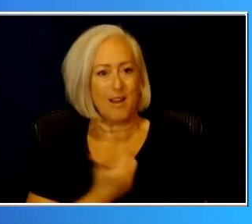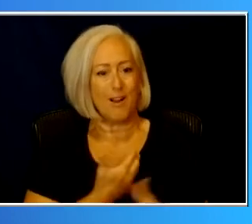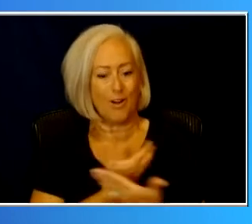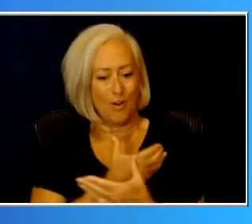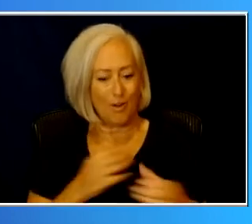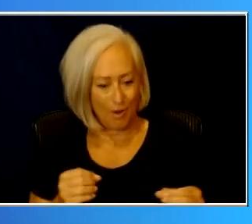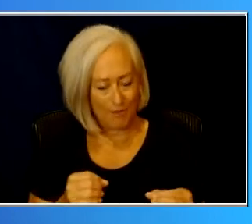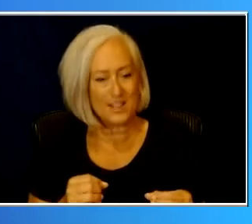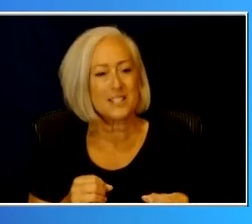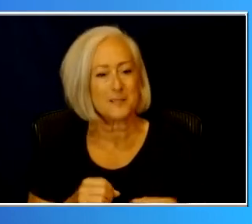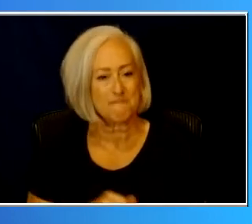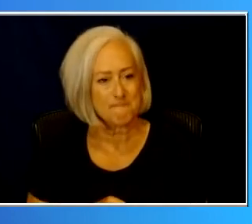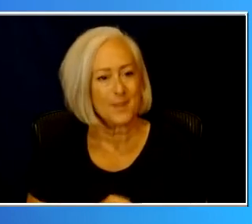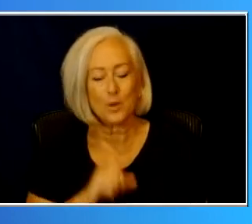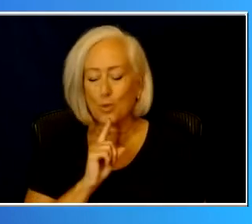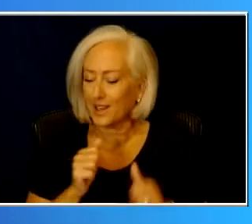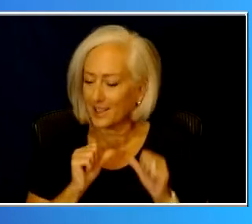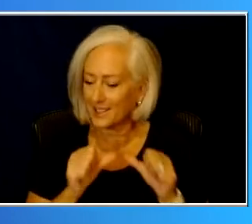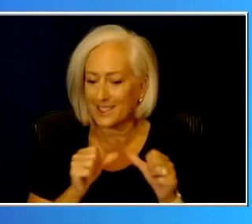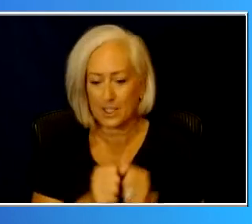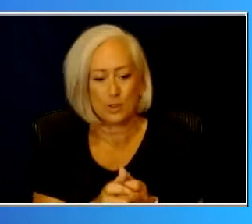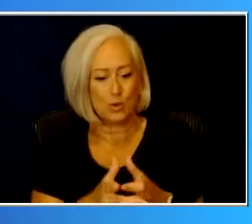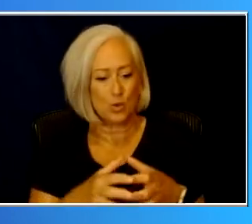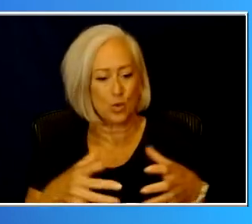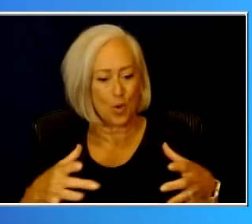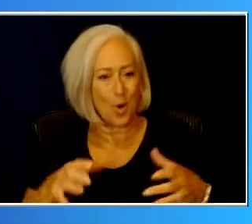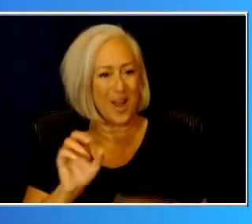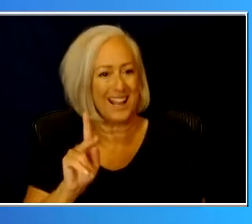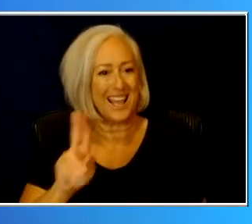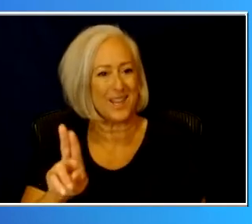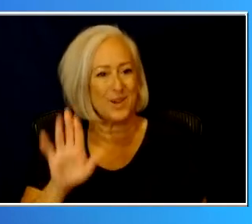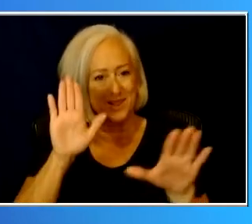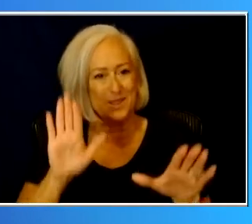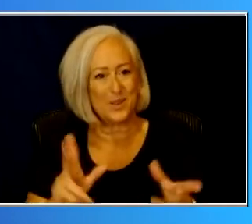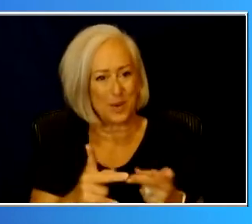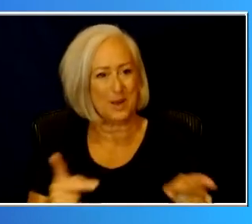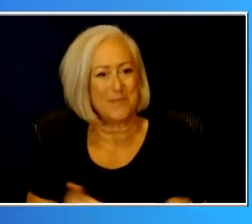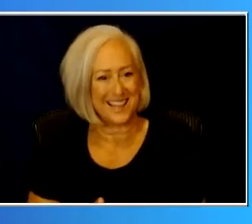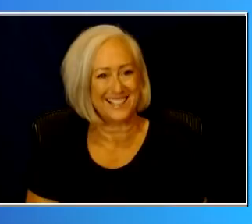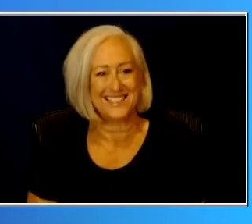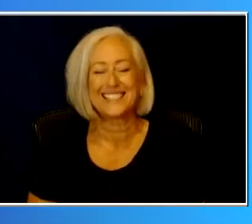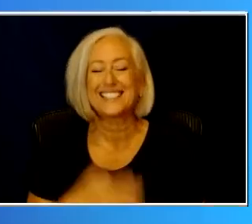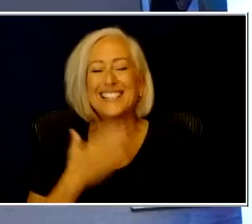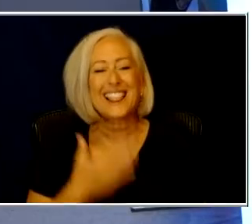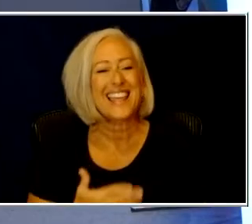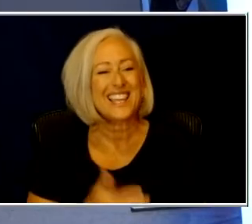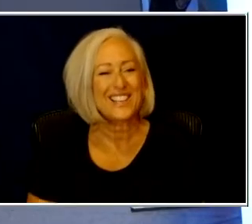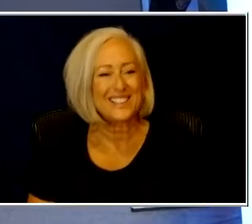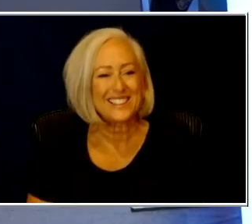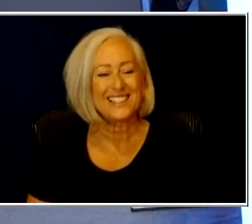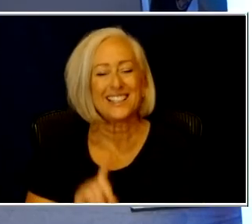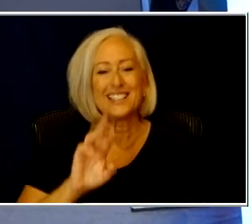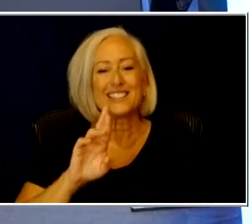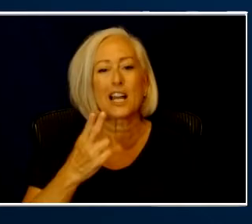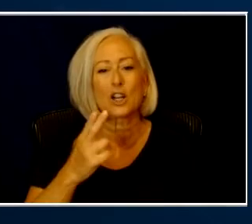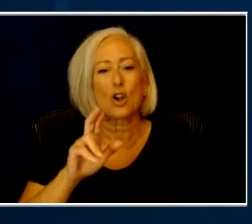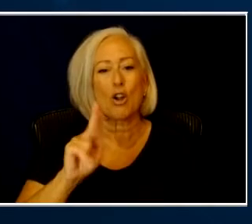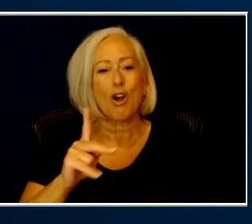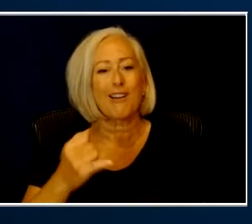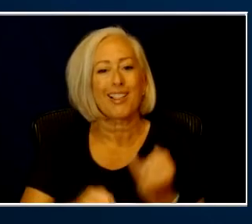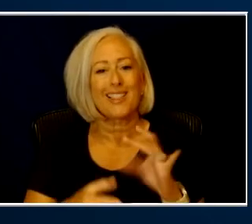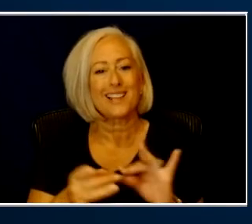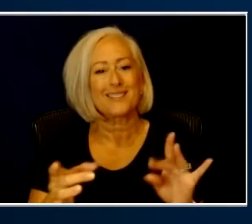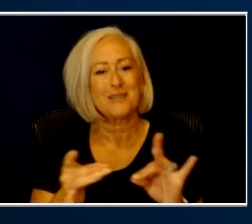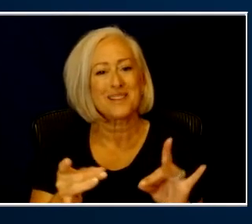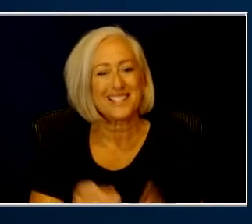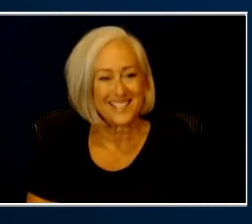continuing to grow at KU, and it's a great place to be. Thank you, Dr. Spuzak. Dr. Hawkinson, final thoughts today. Yeah, I'd like to